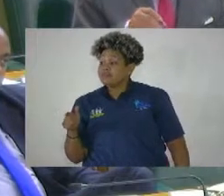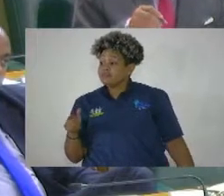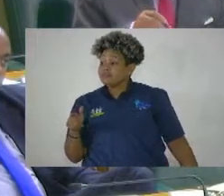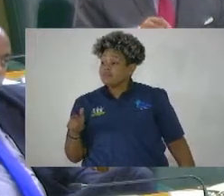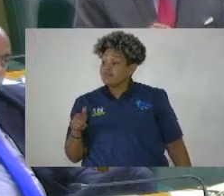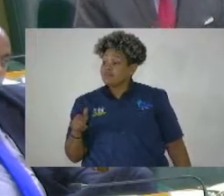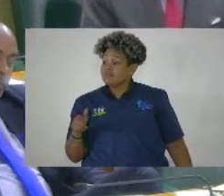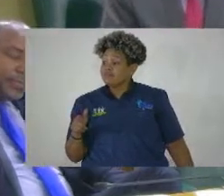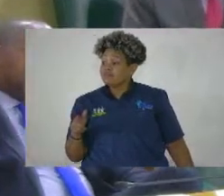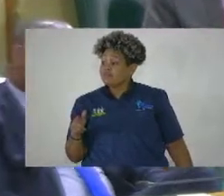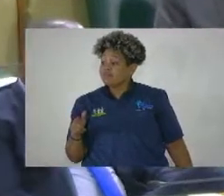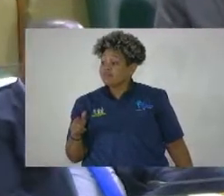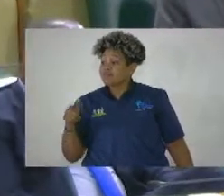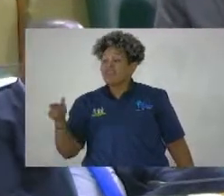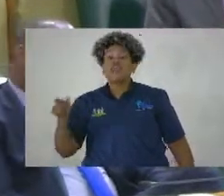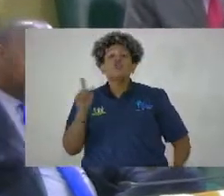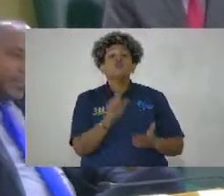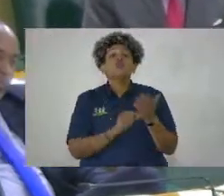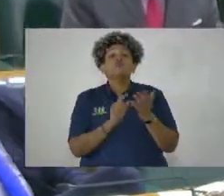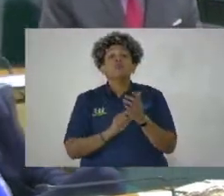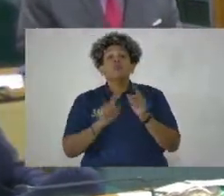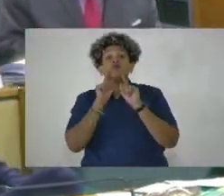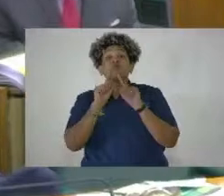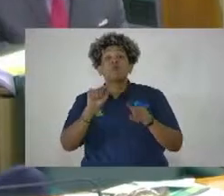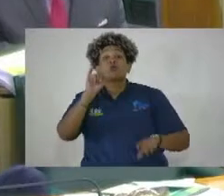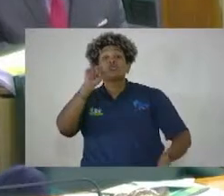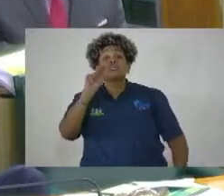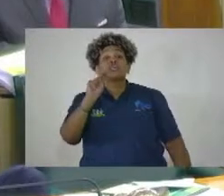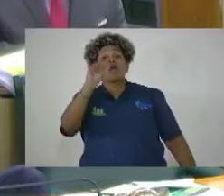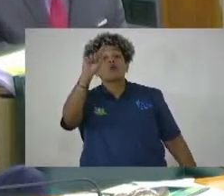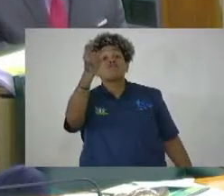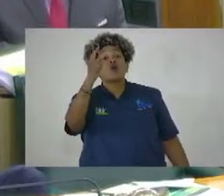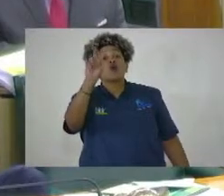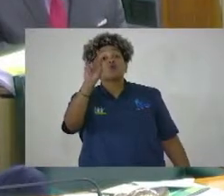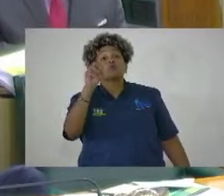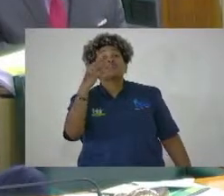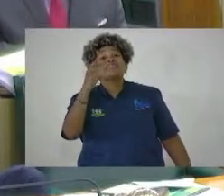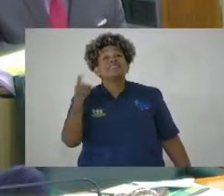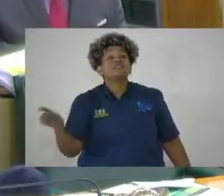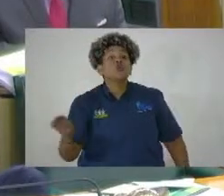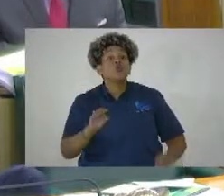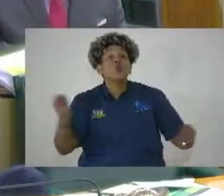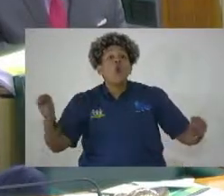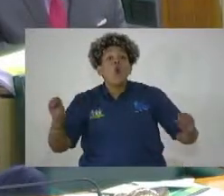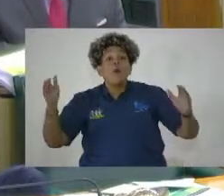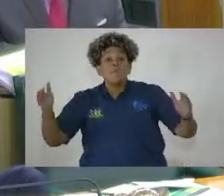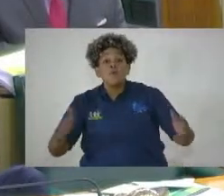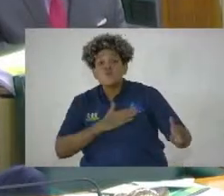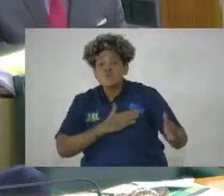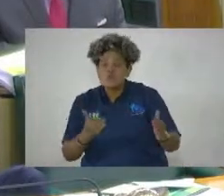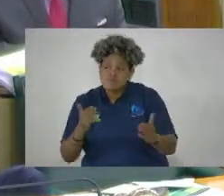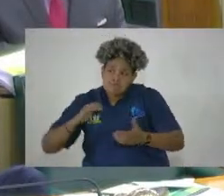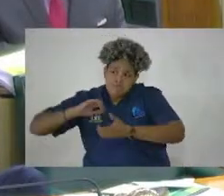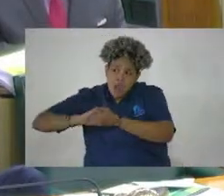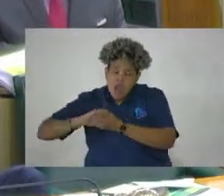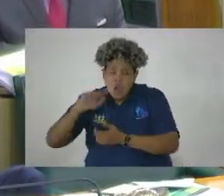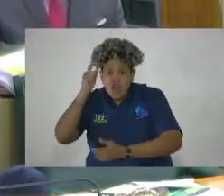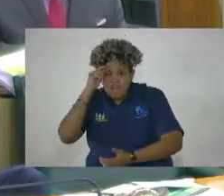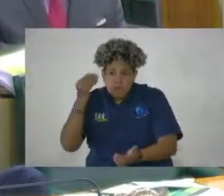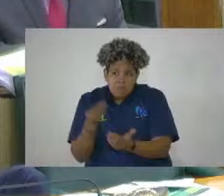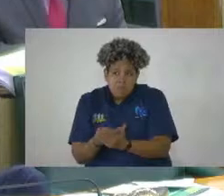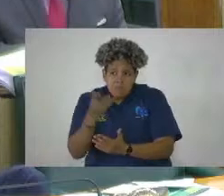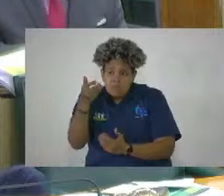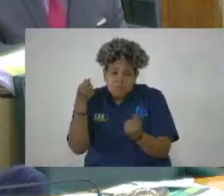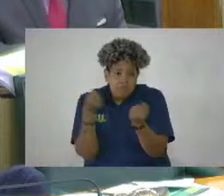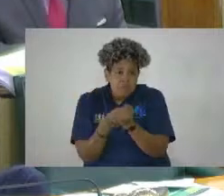this newspaper report is January 2016, January 1st. No bidders for the